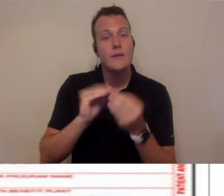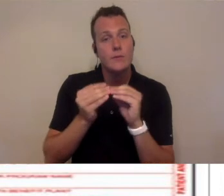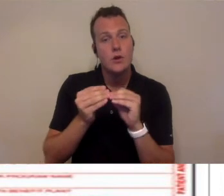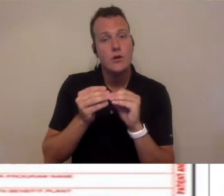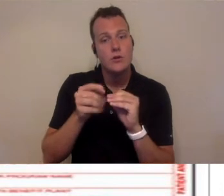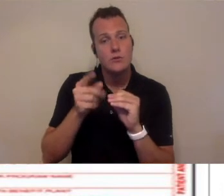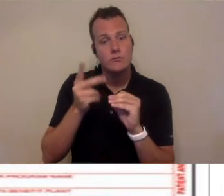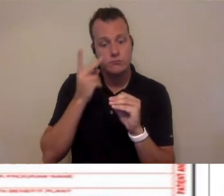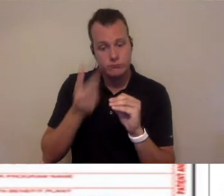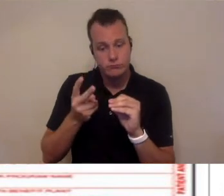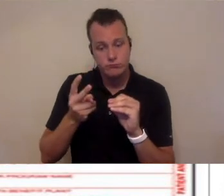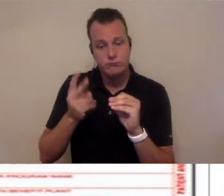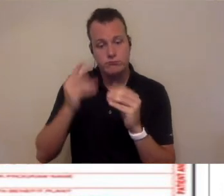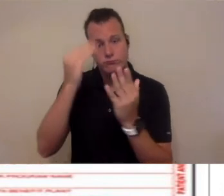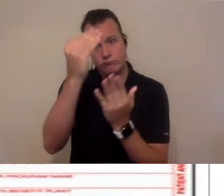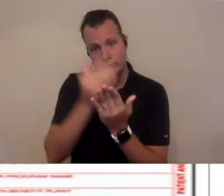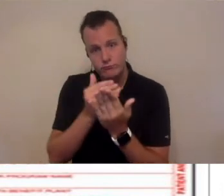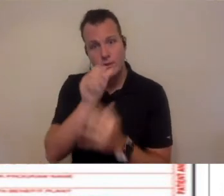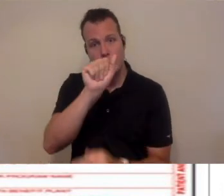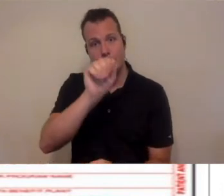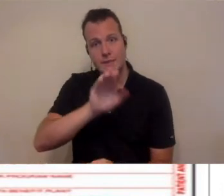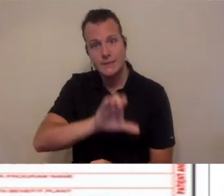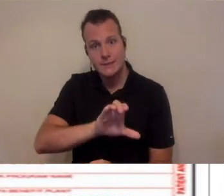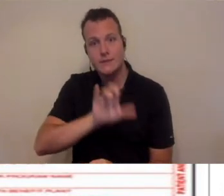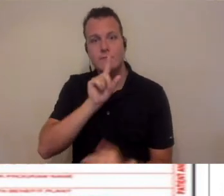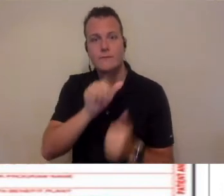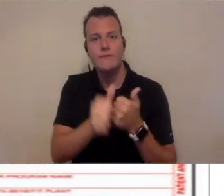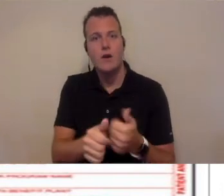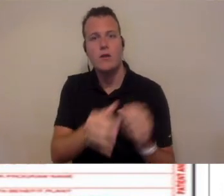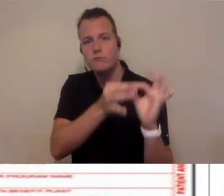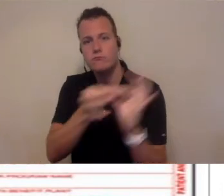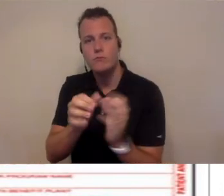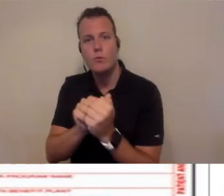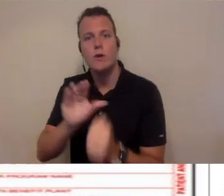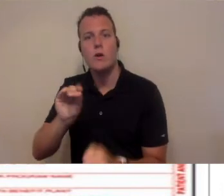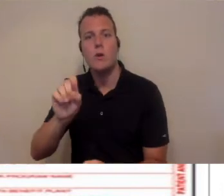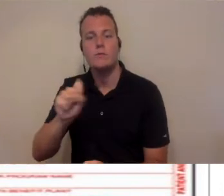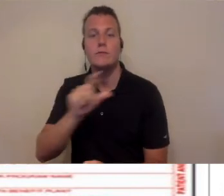see going down, A, B, and C, corresponds with those codes. So